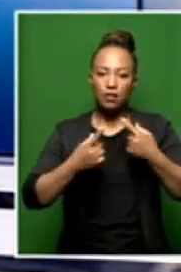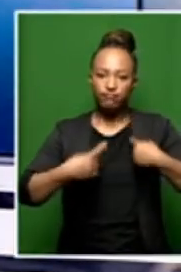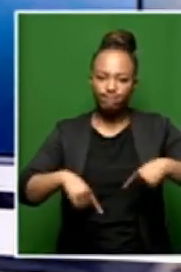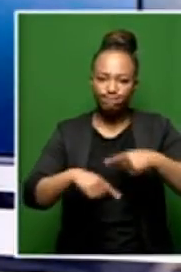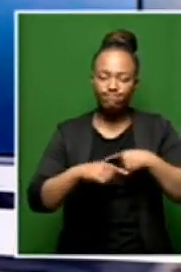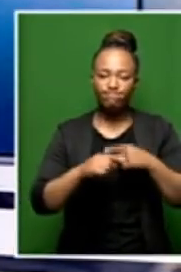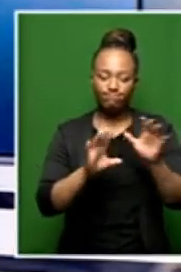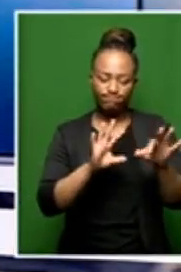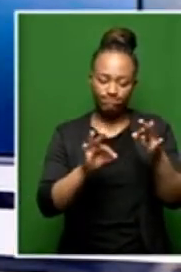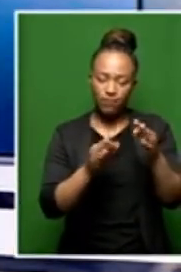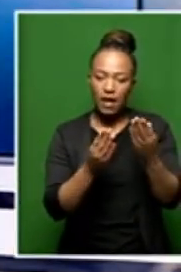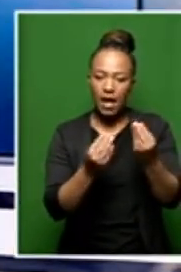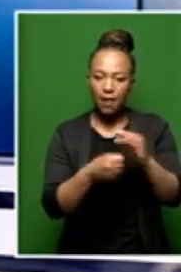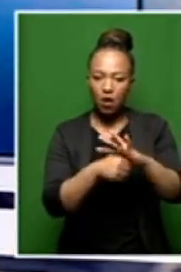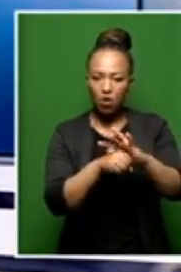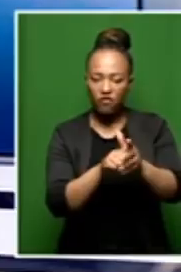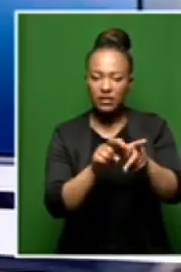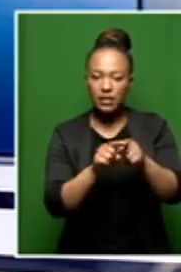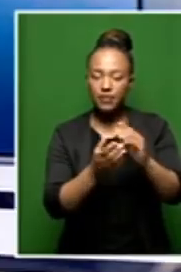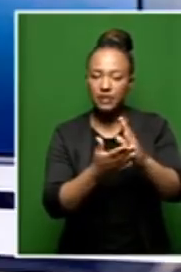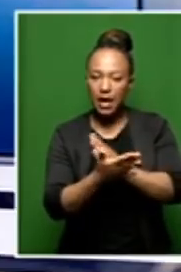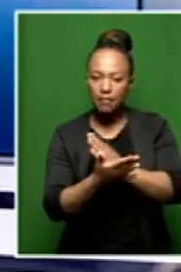COVID-19 numbers and, of course, some of the